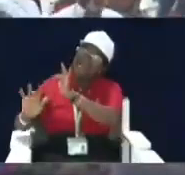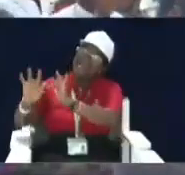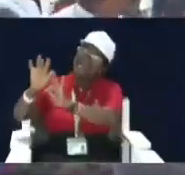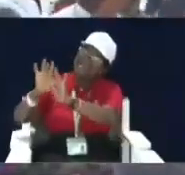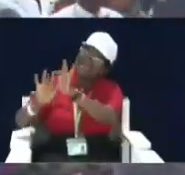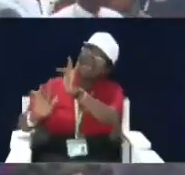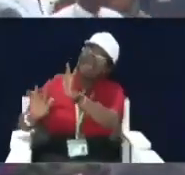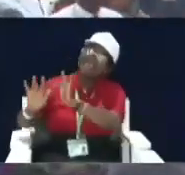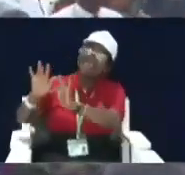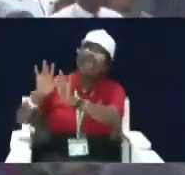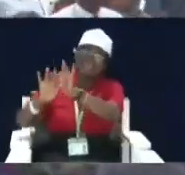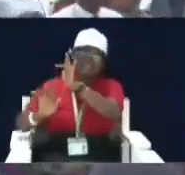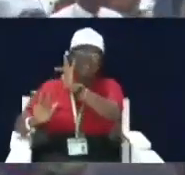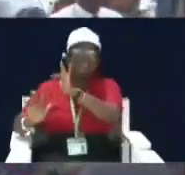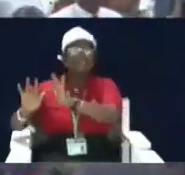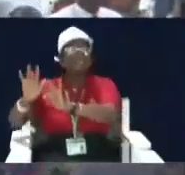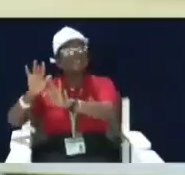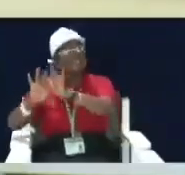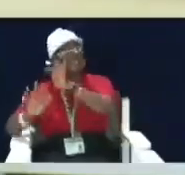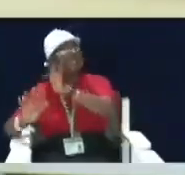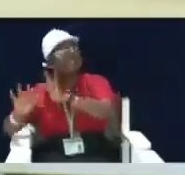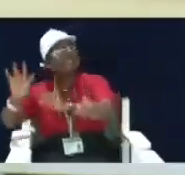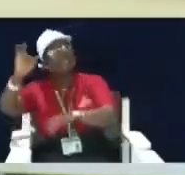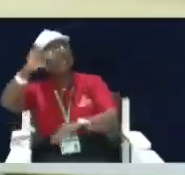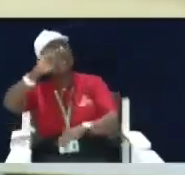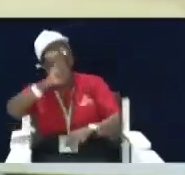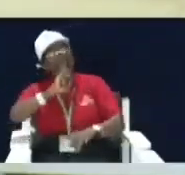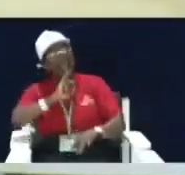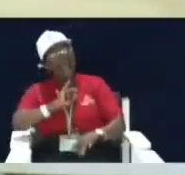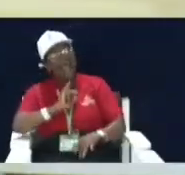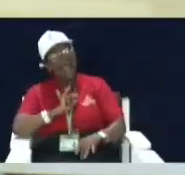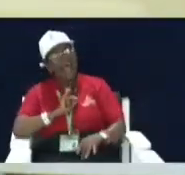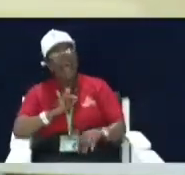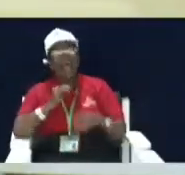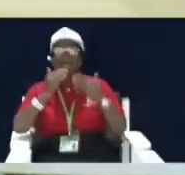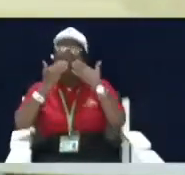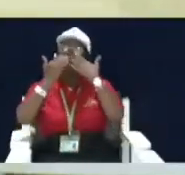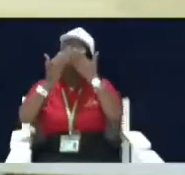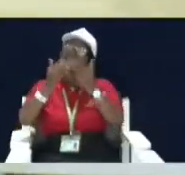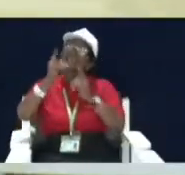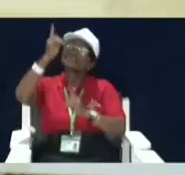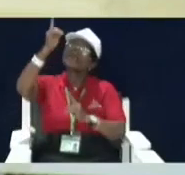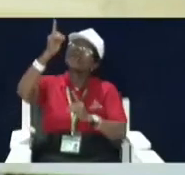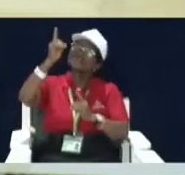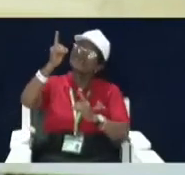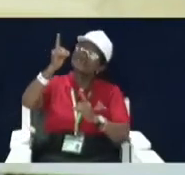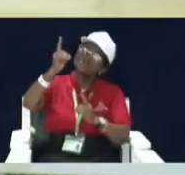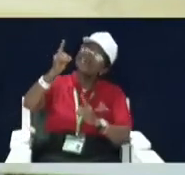Oh,